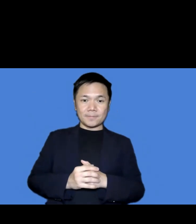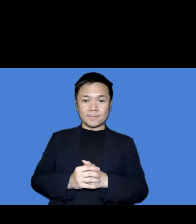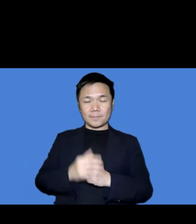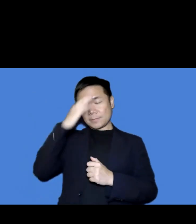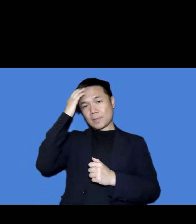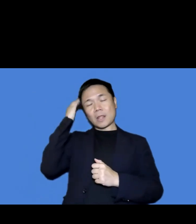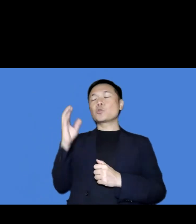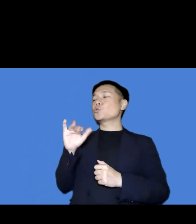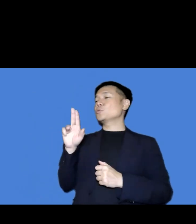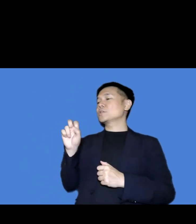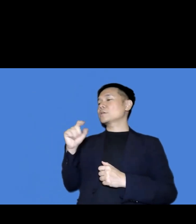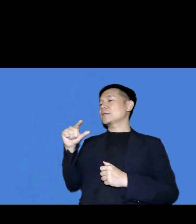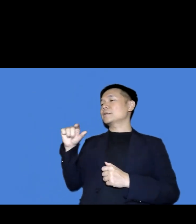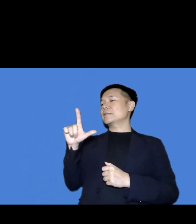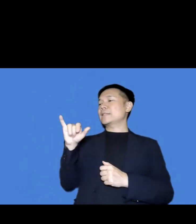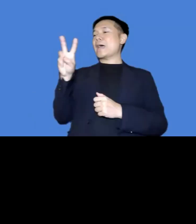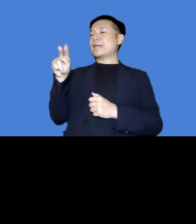Yusra Gilani.